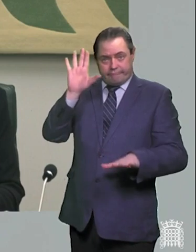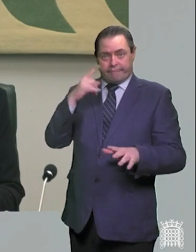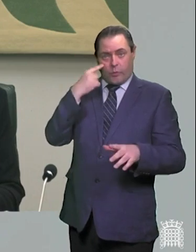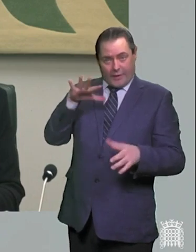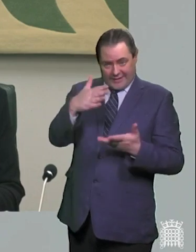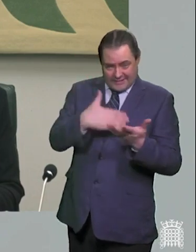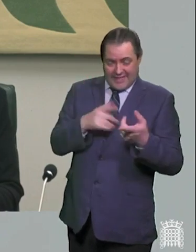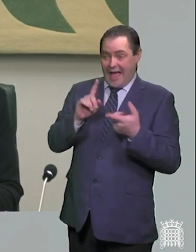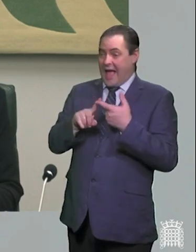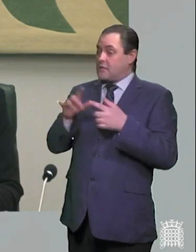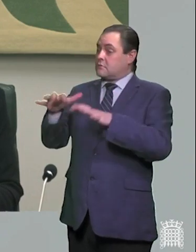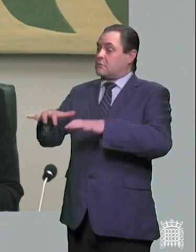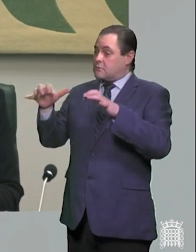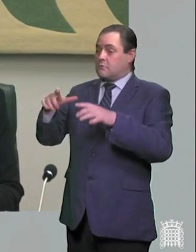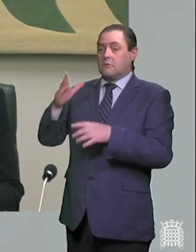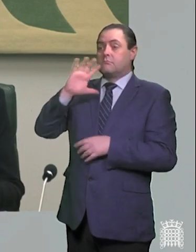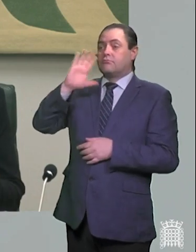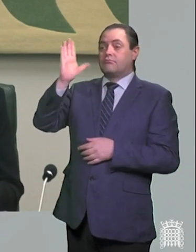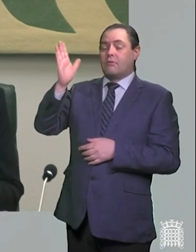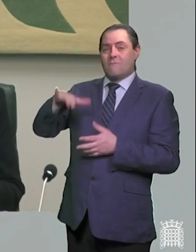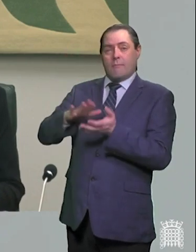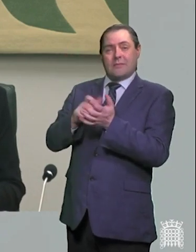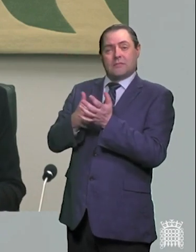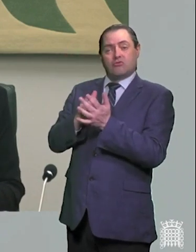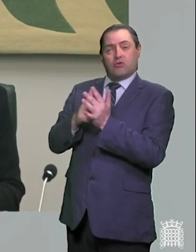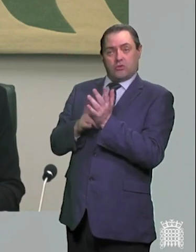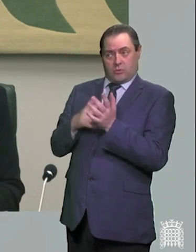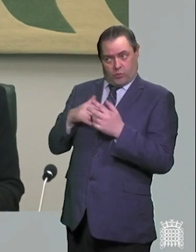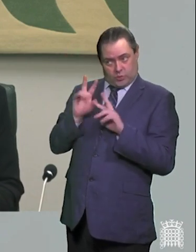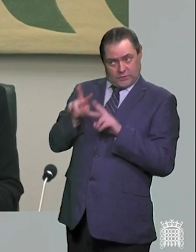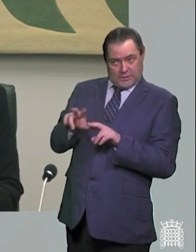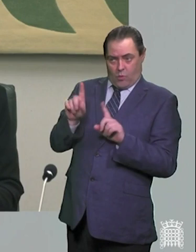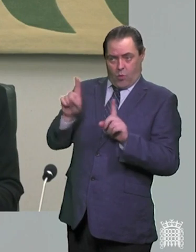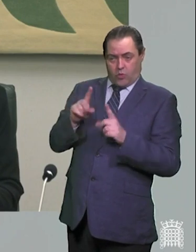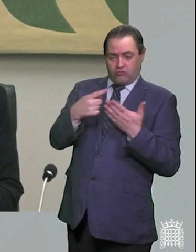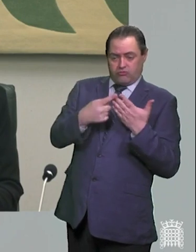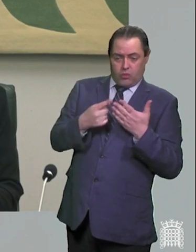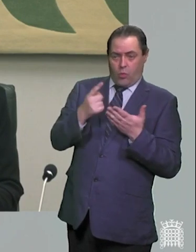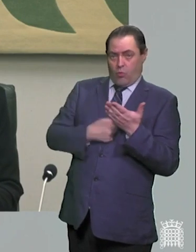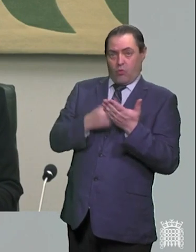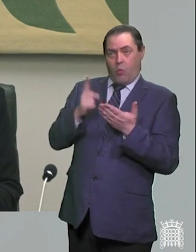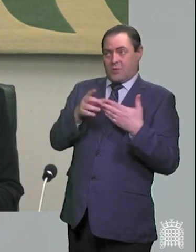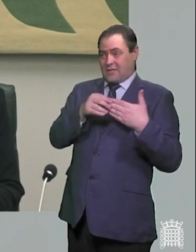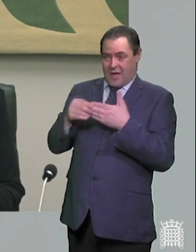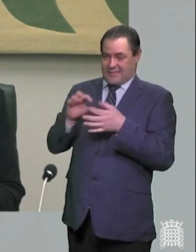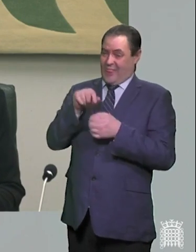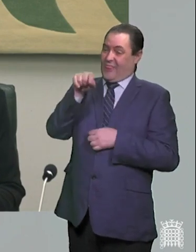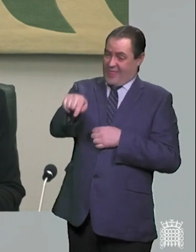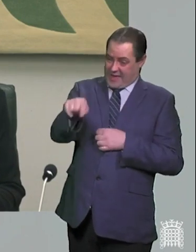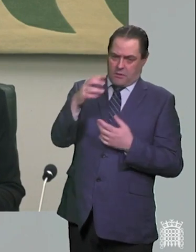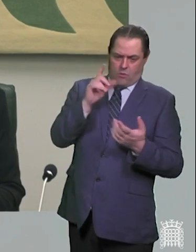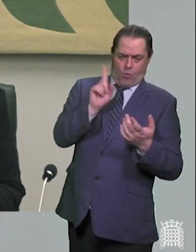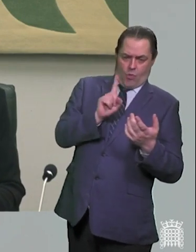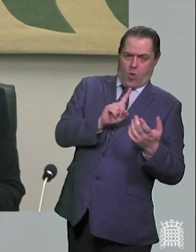of Commons, we will be establishing what rules and guidance relating to COVID were in force at the relevant